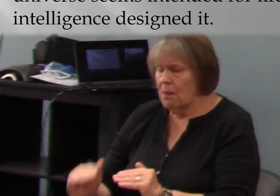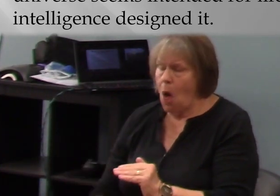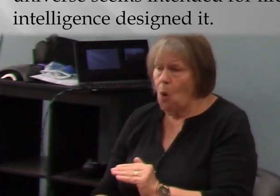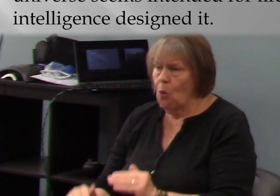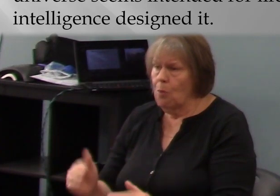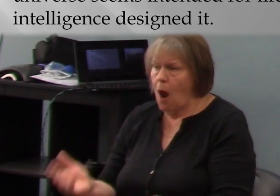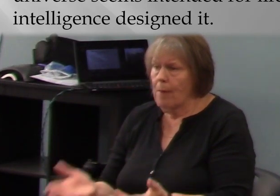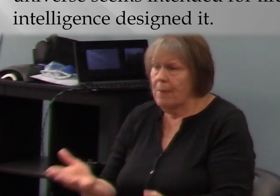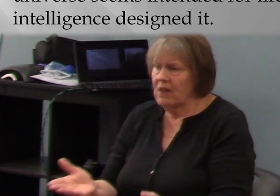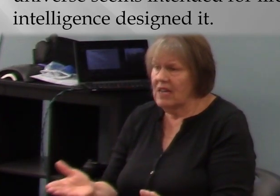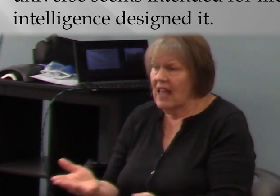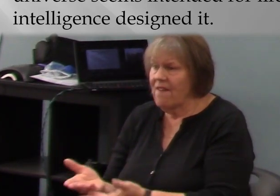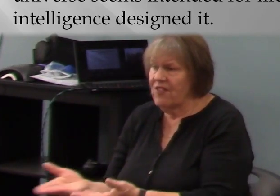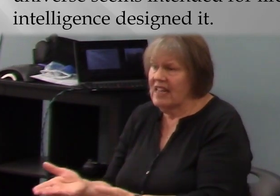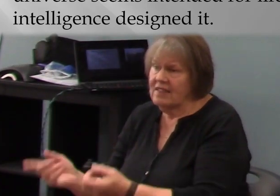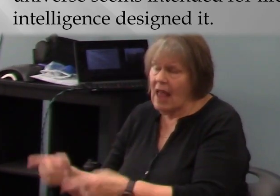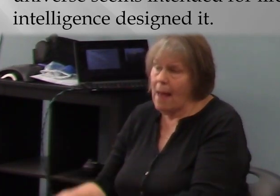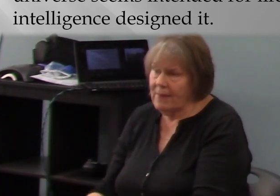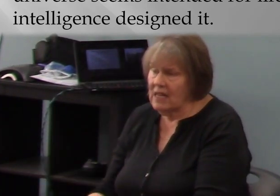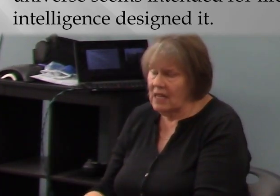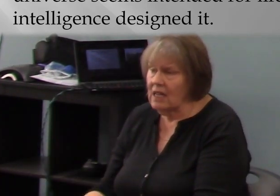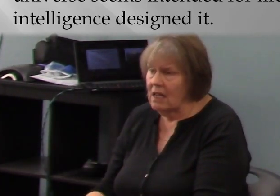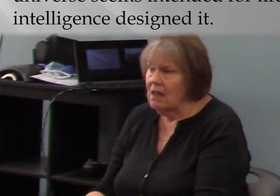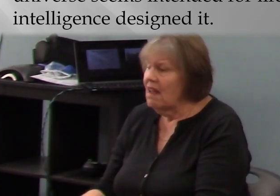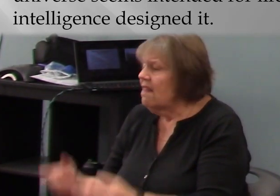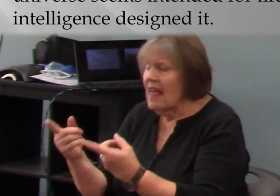time. Anyone go home and flip a coin 50 times?